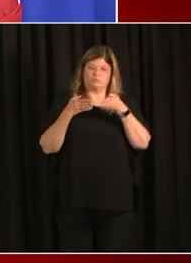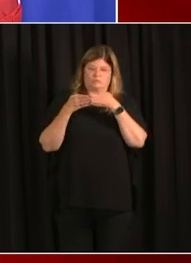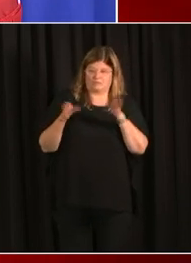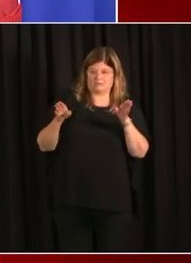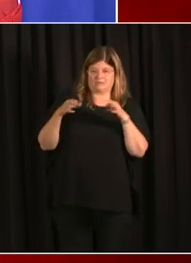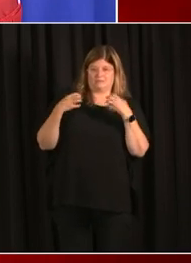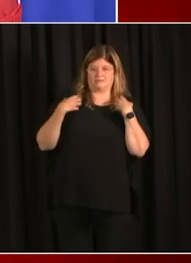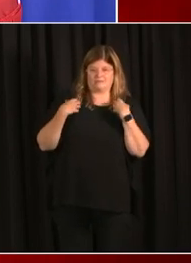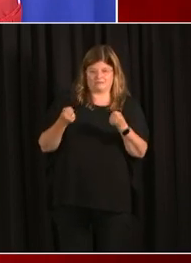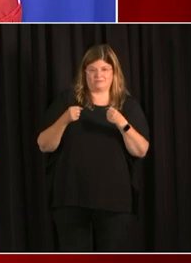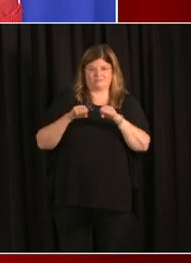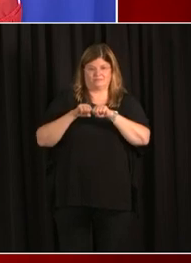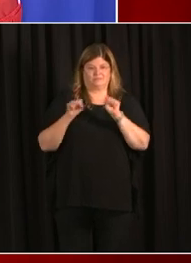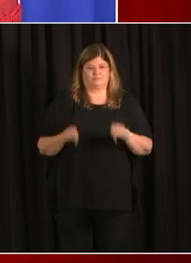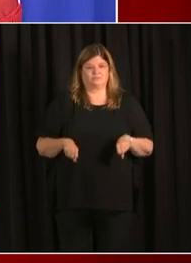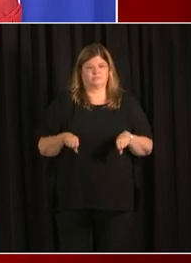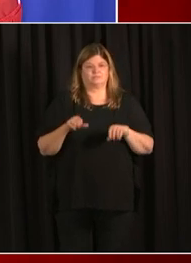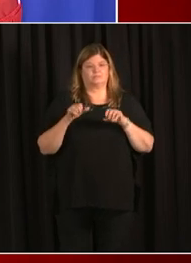new cases,